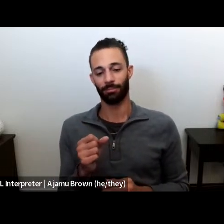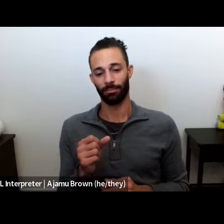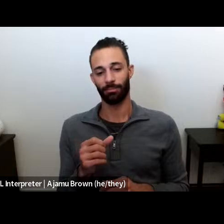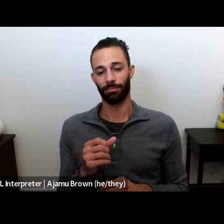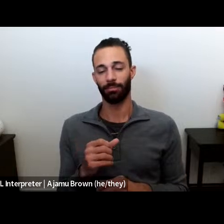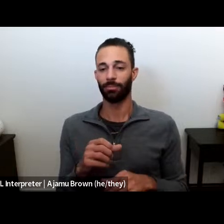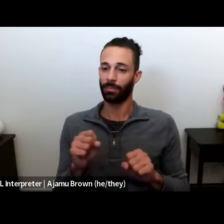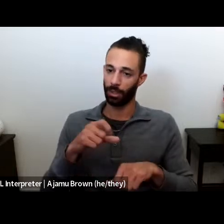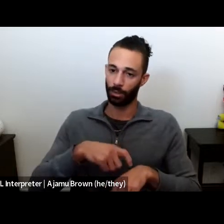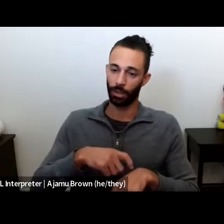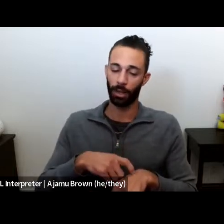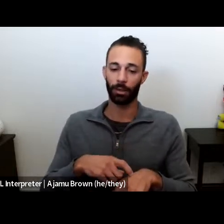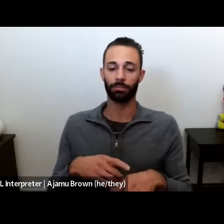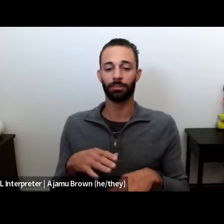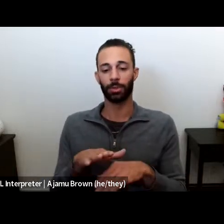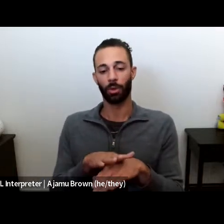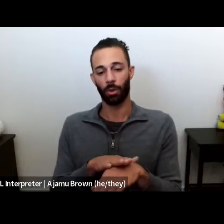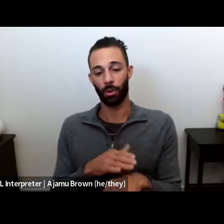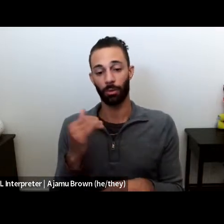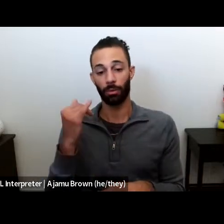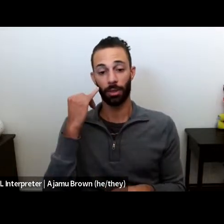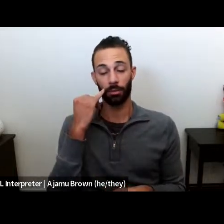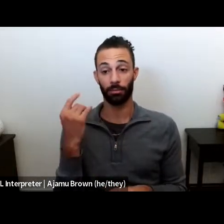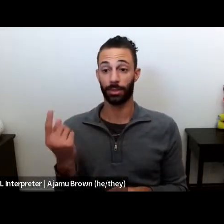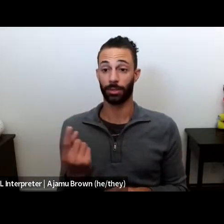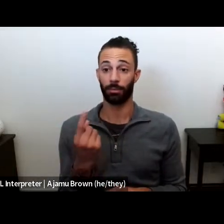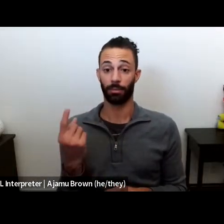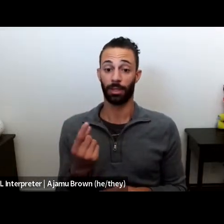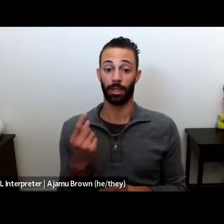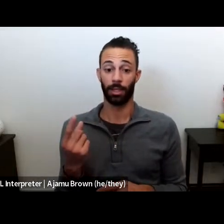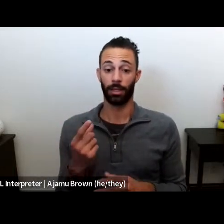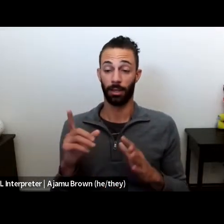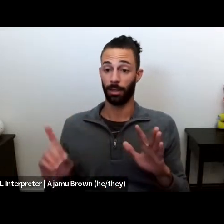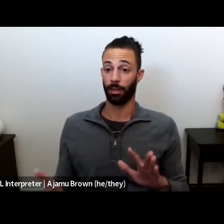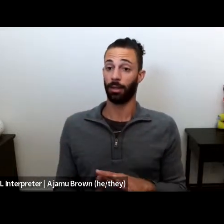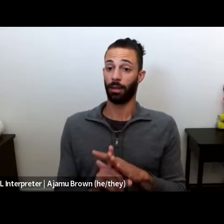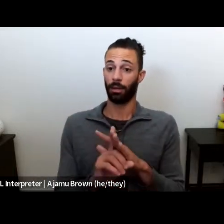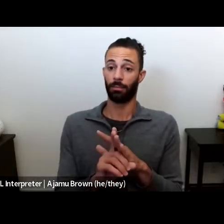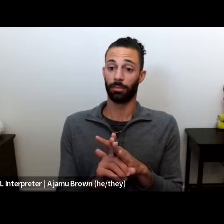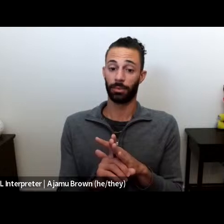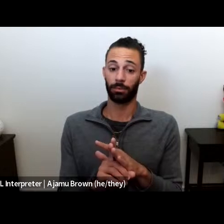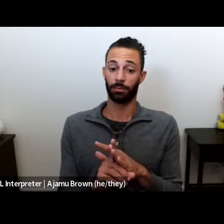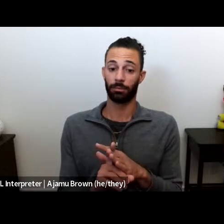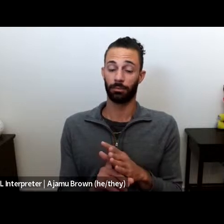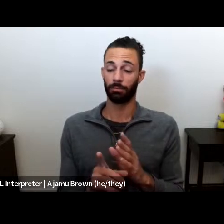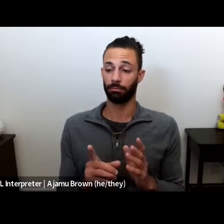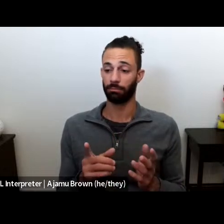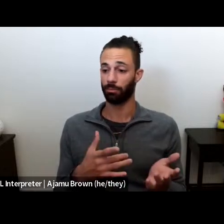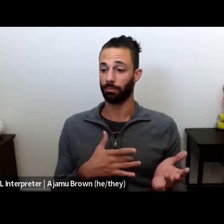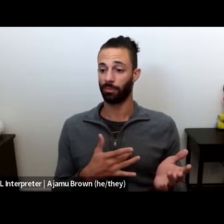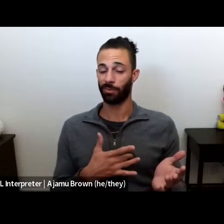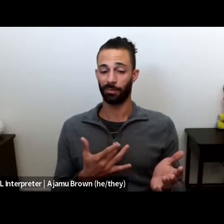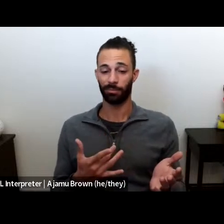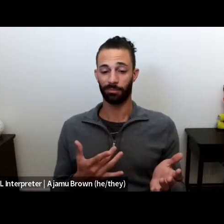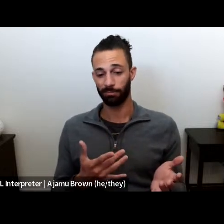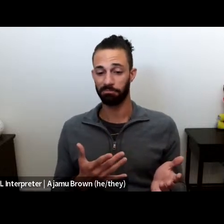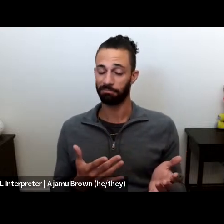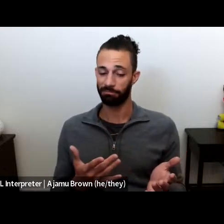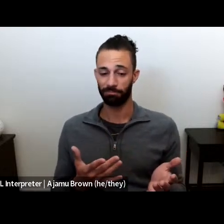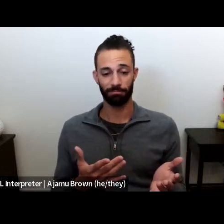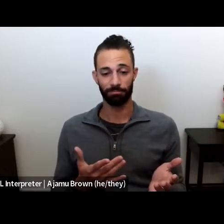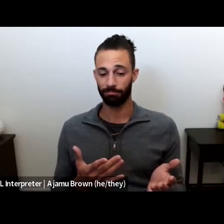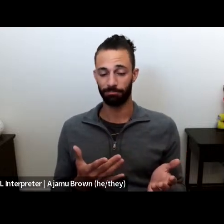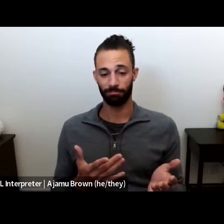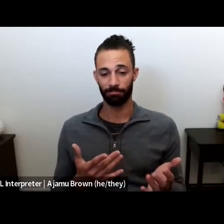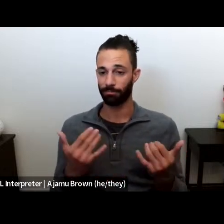your time. And you know what? If something comes up and you're like, you know what? This is a